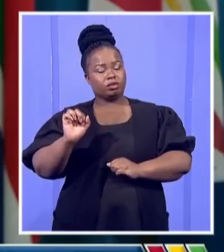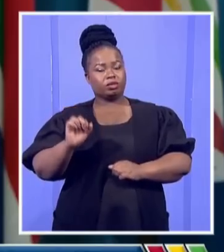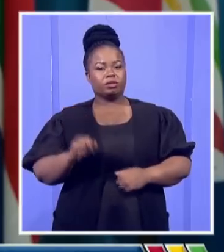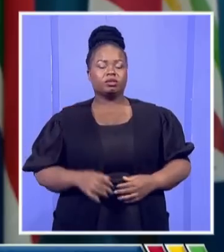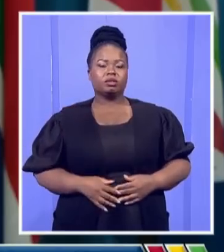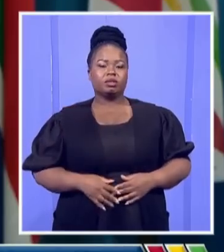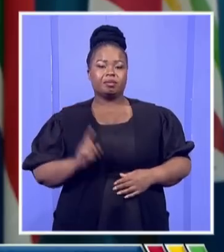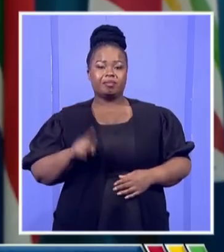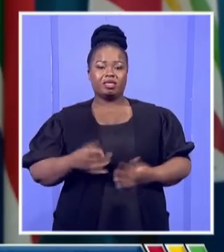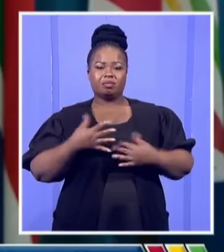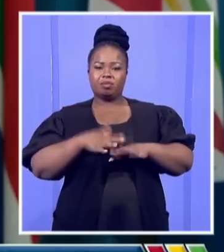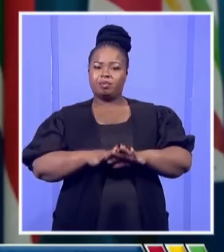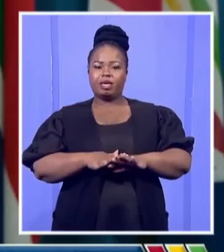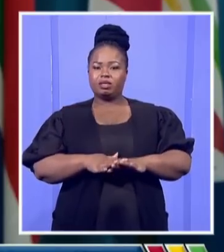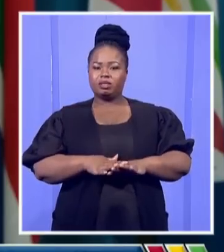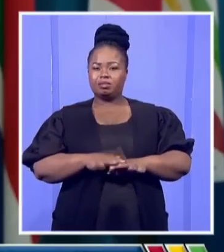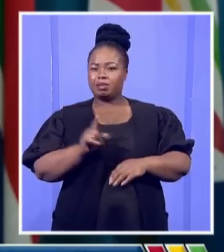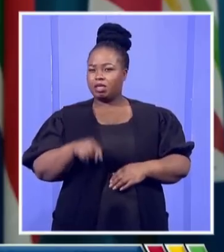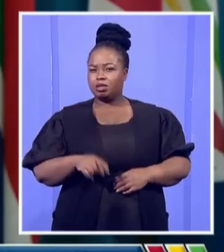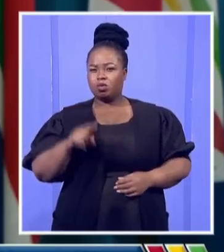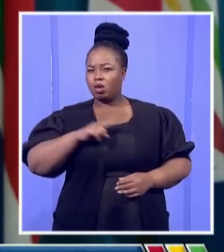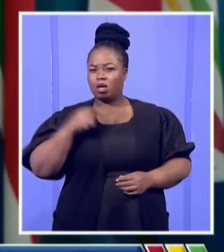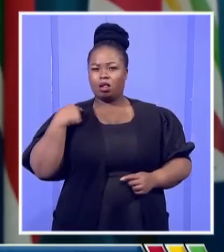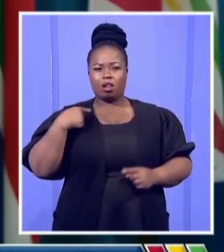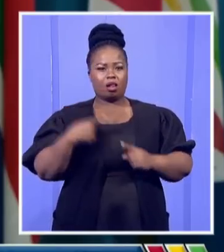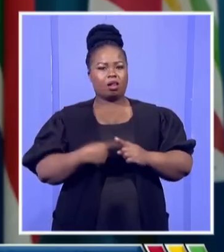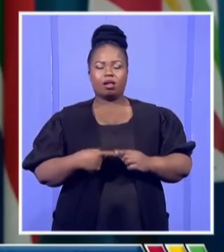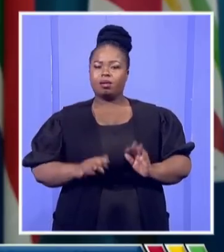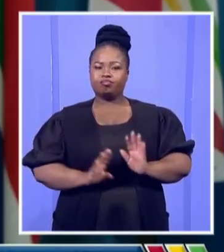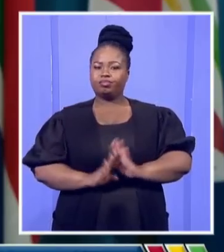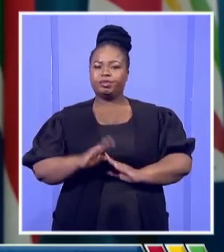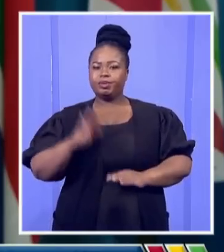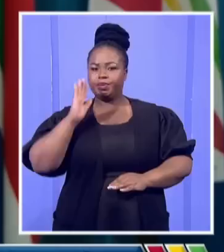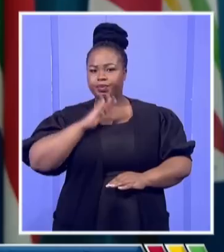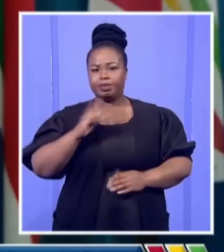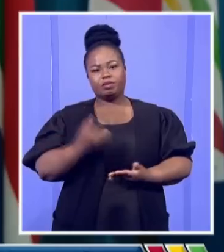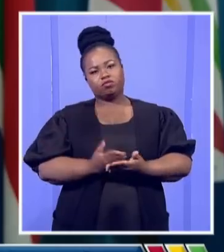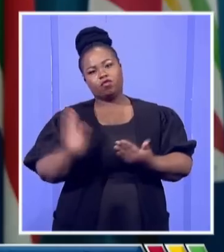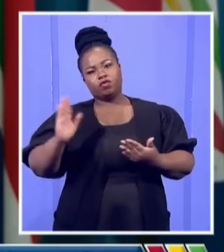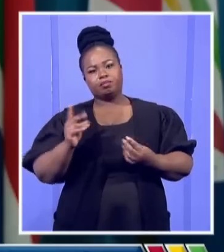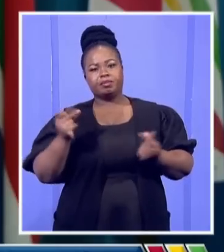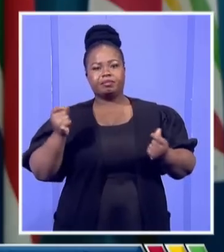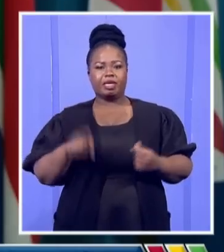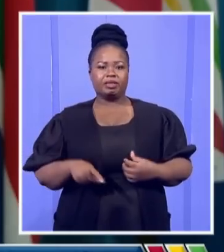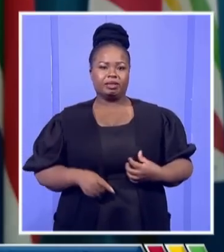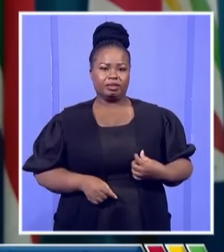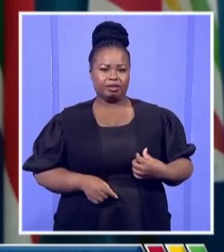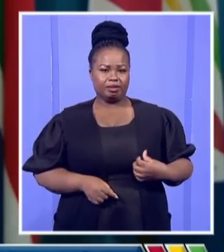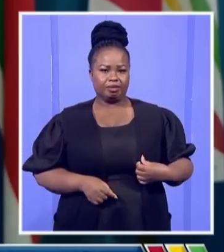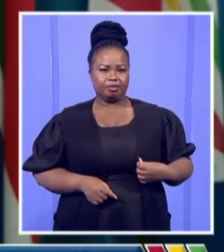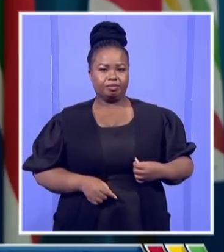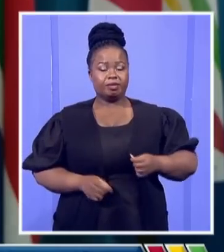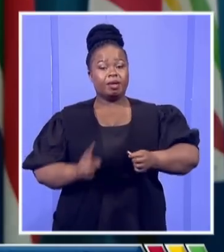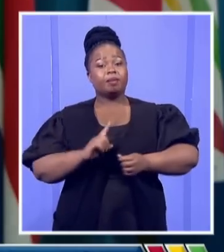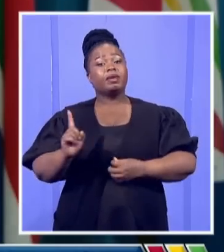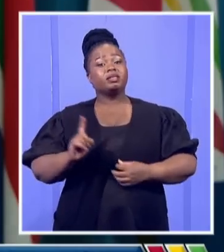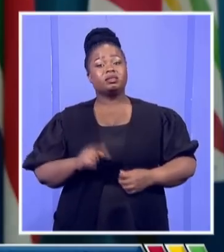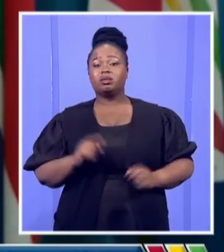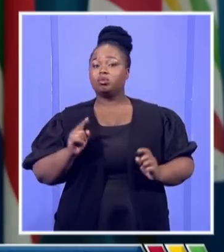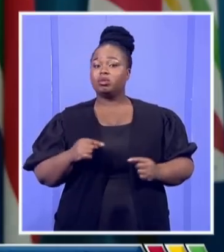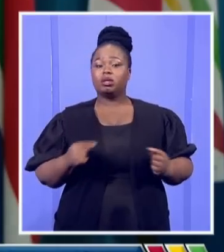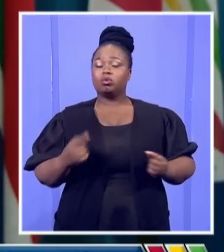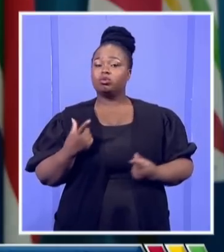no progress at all, and they should be taken off the job right away. But what we cannot then